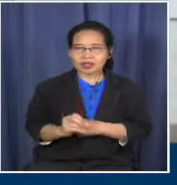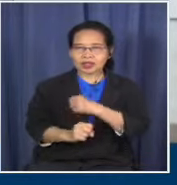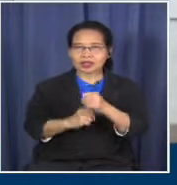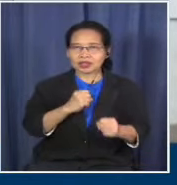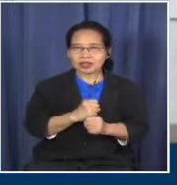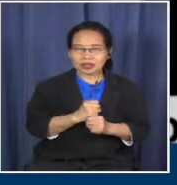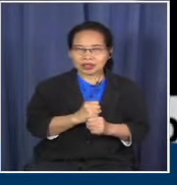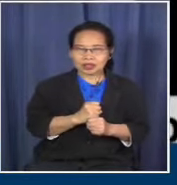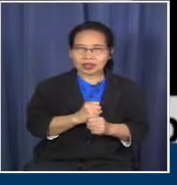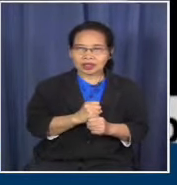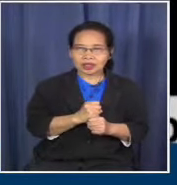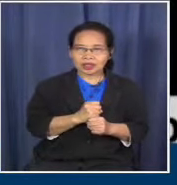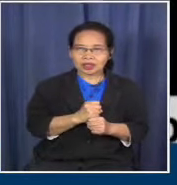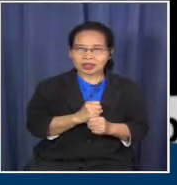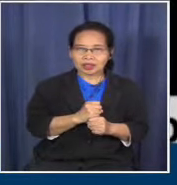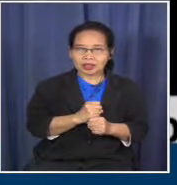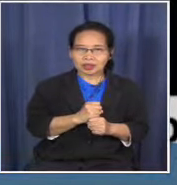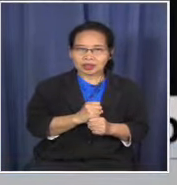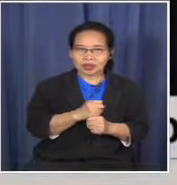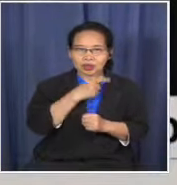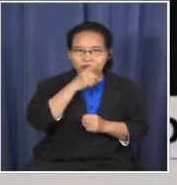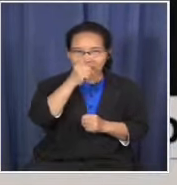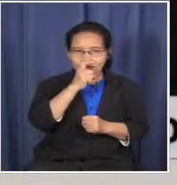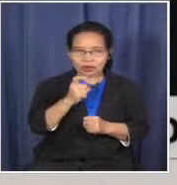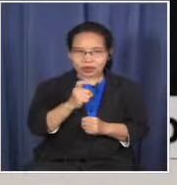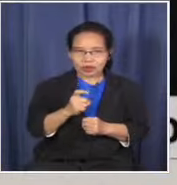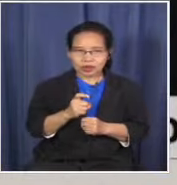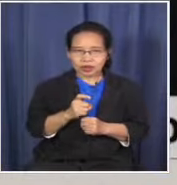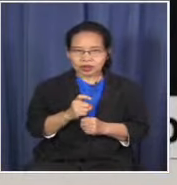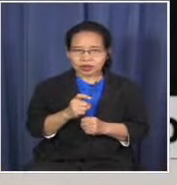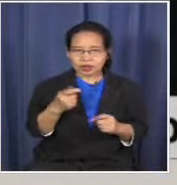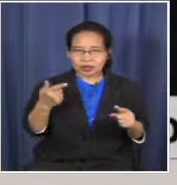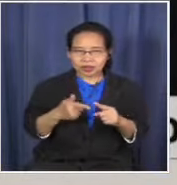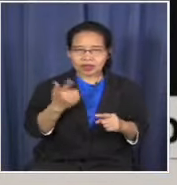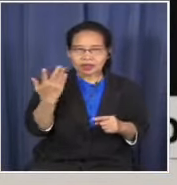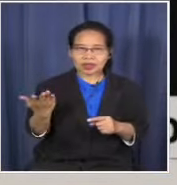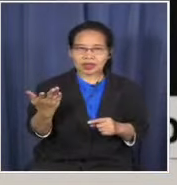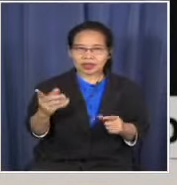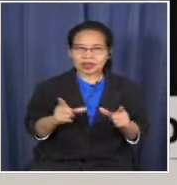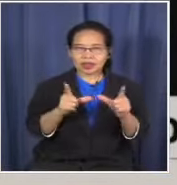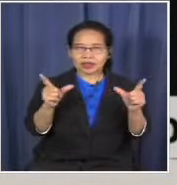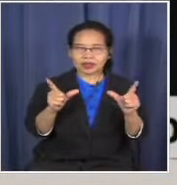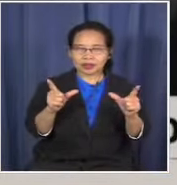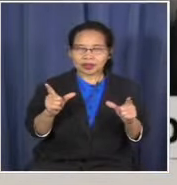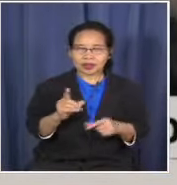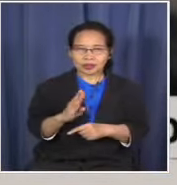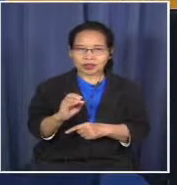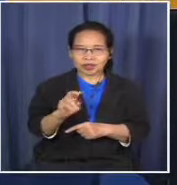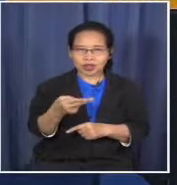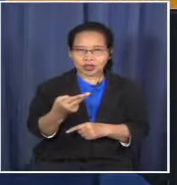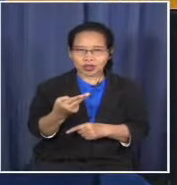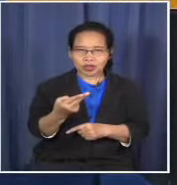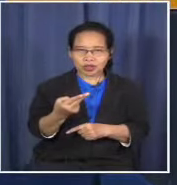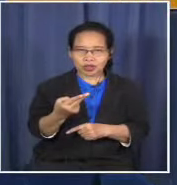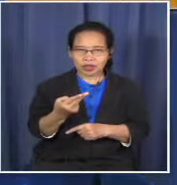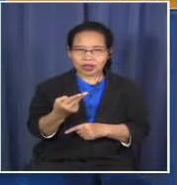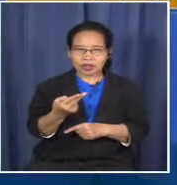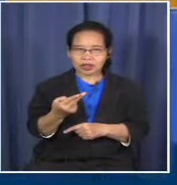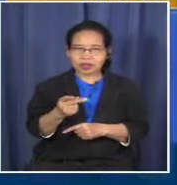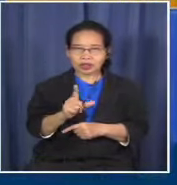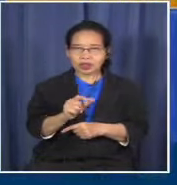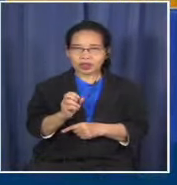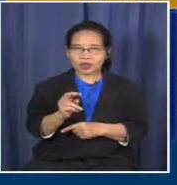which is 1,700 years old, it is still there at the British Library in